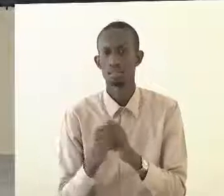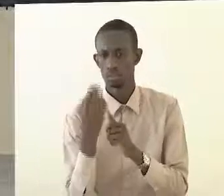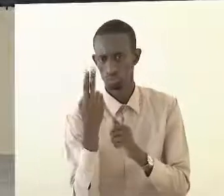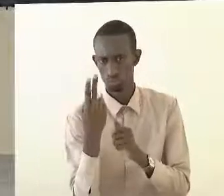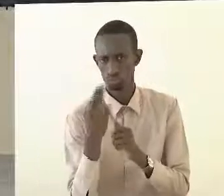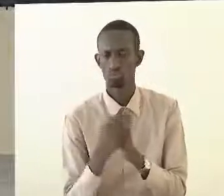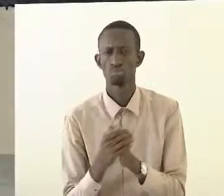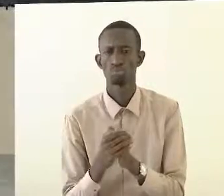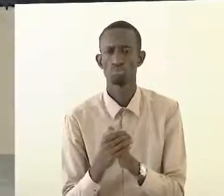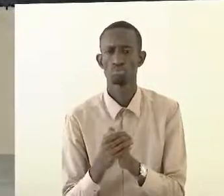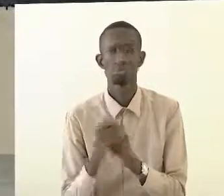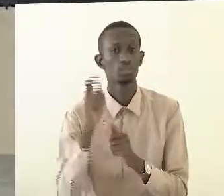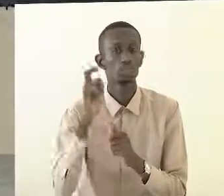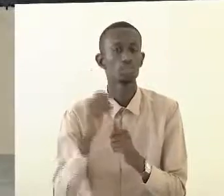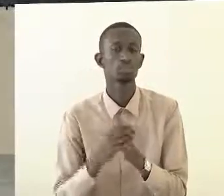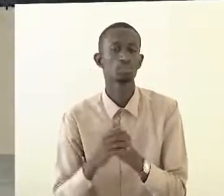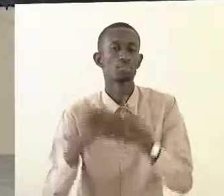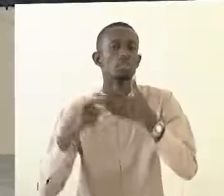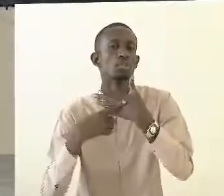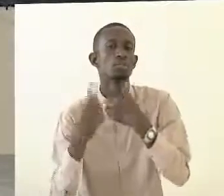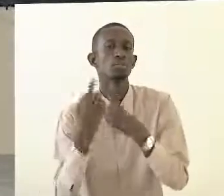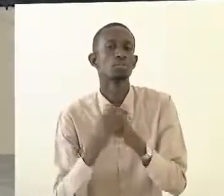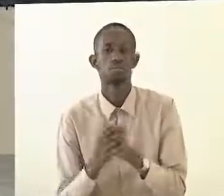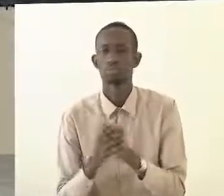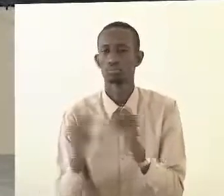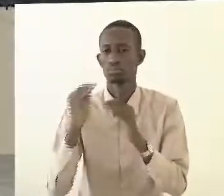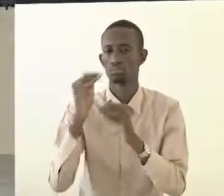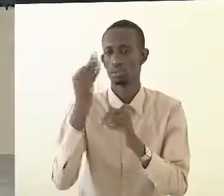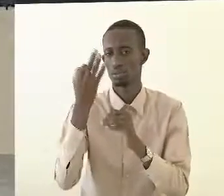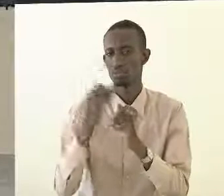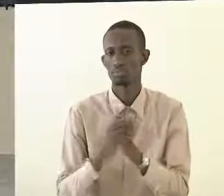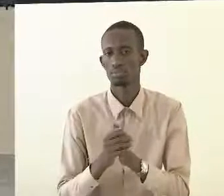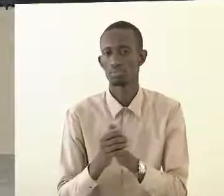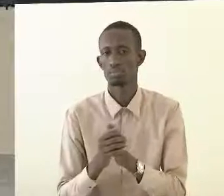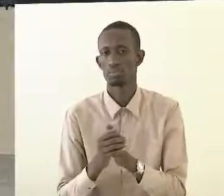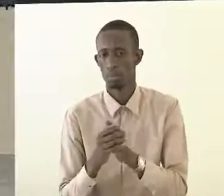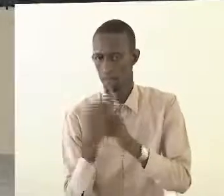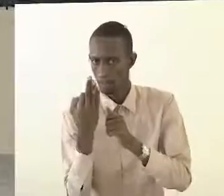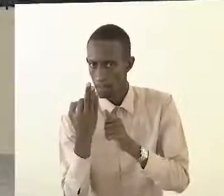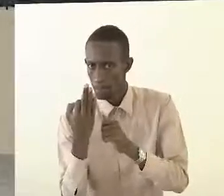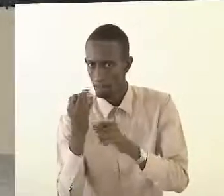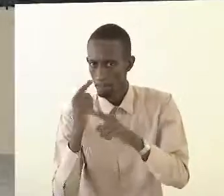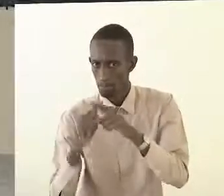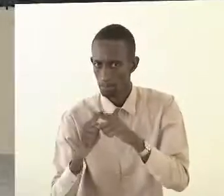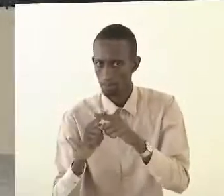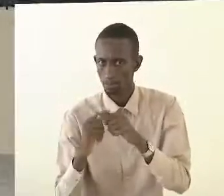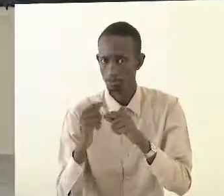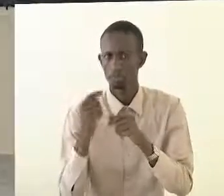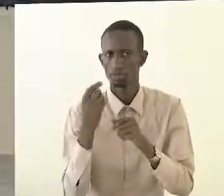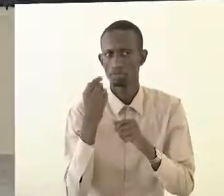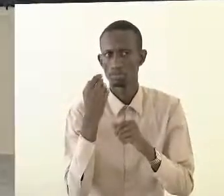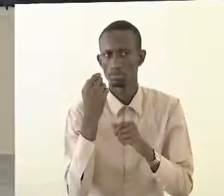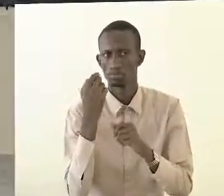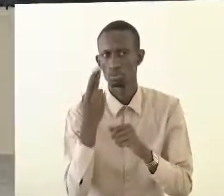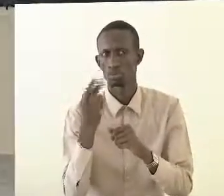2x minus 1 power 3, 3 times 2x minus